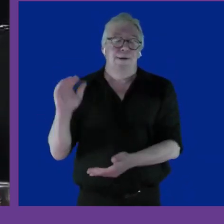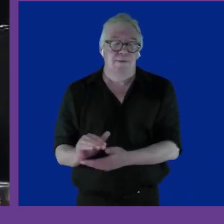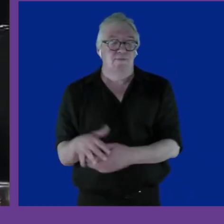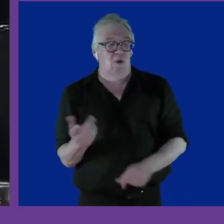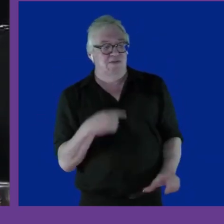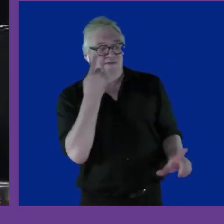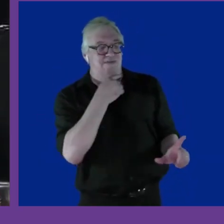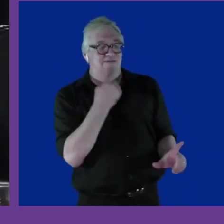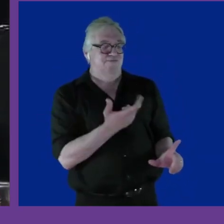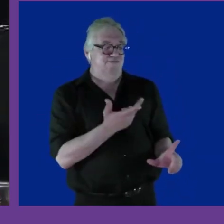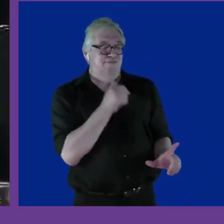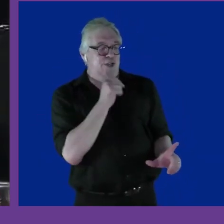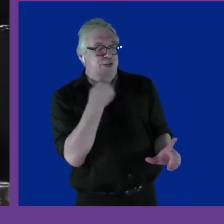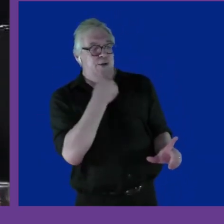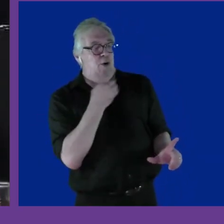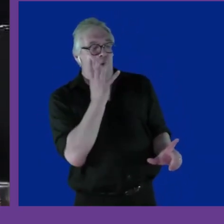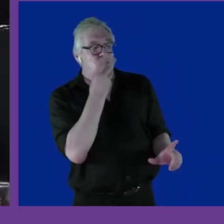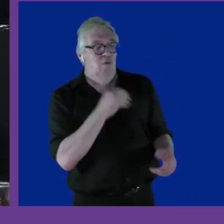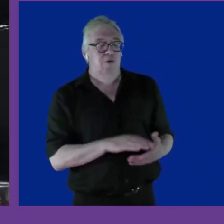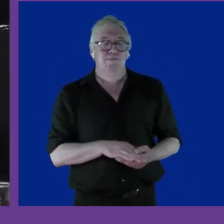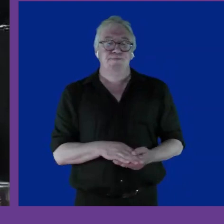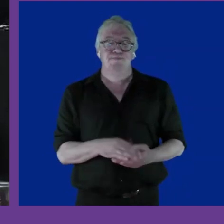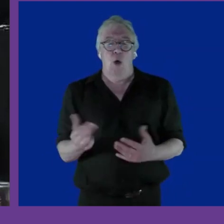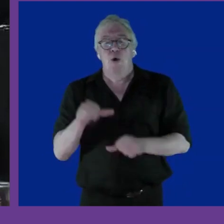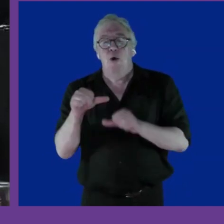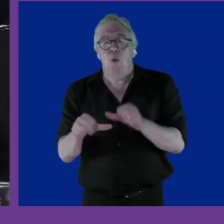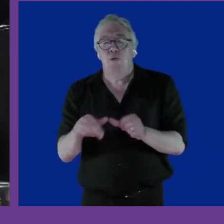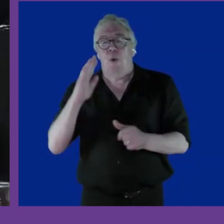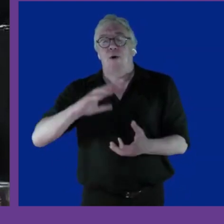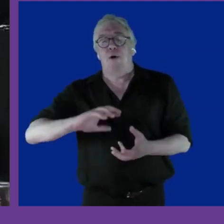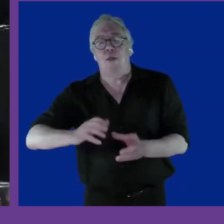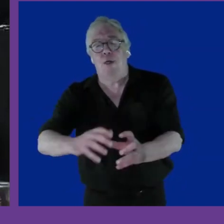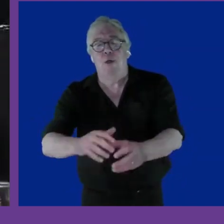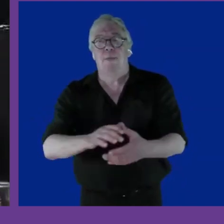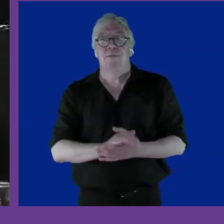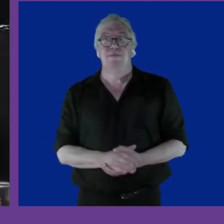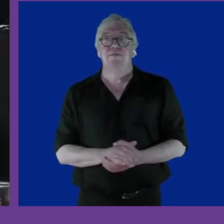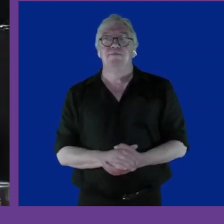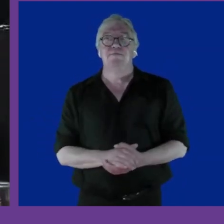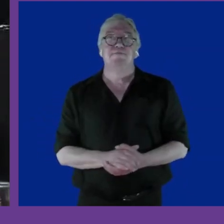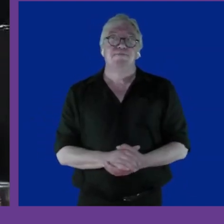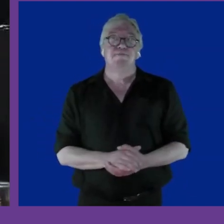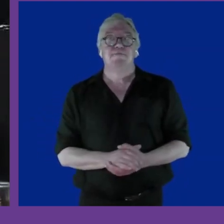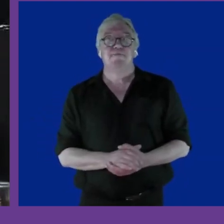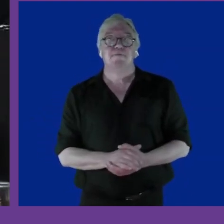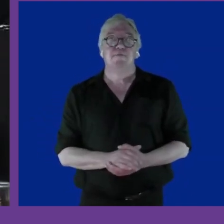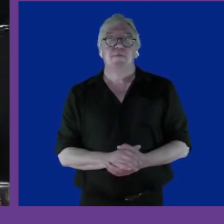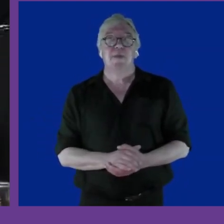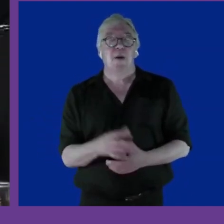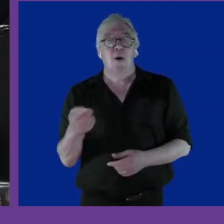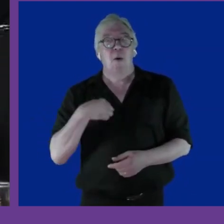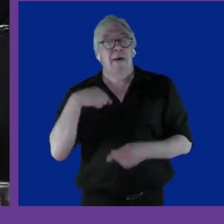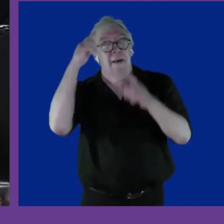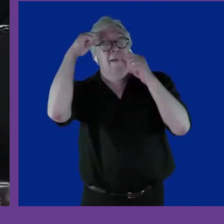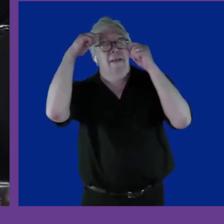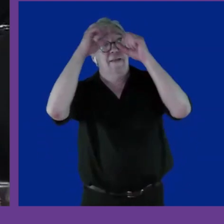uglier, or work less efficiently. And I think we are looking at accessibility, wrong in so